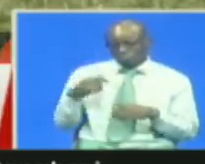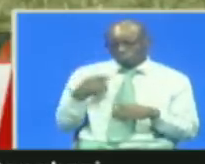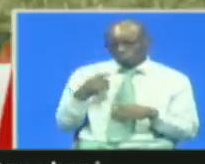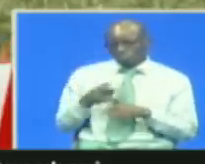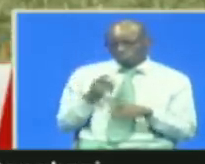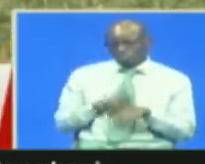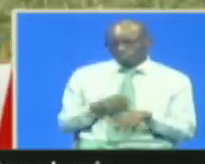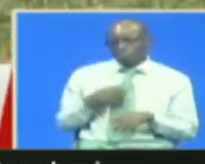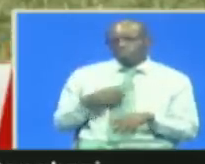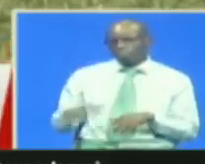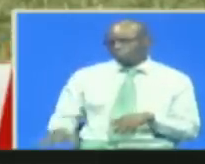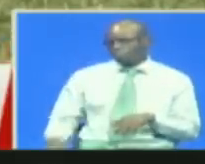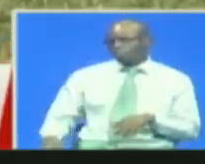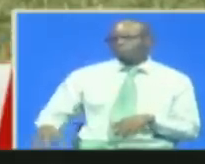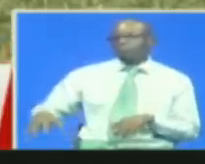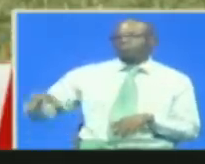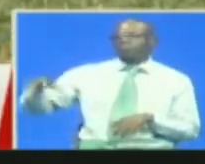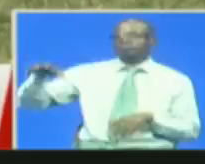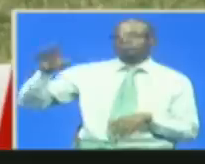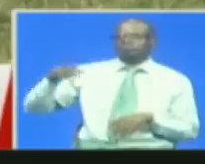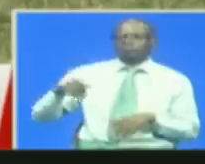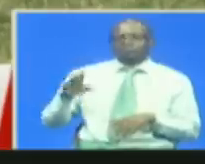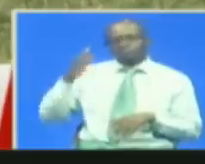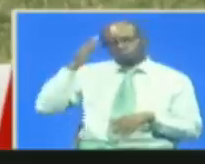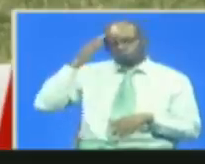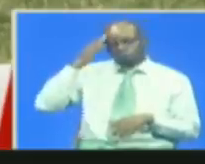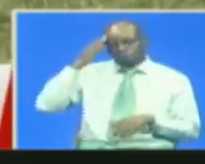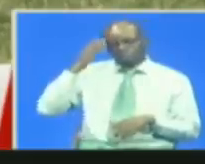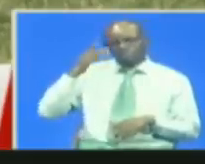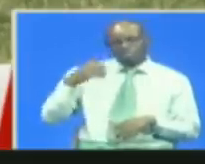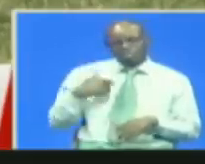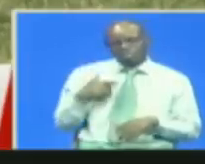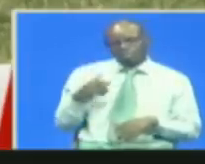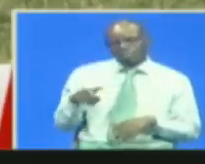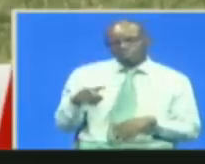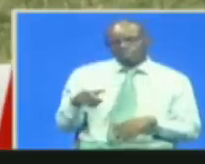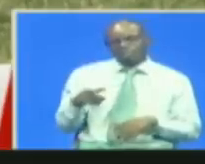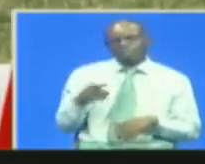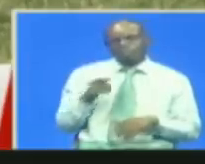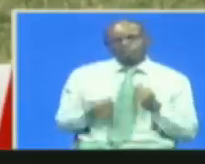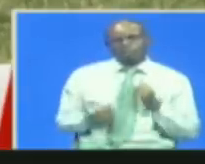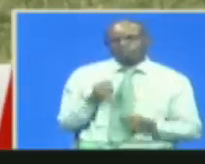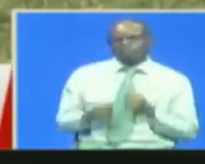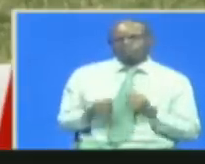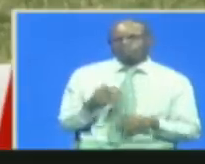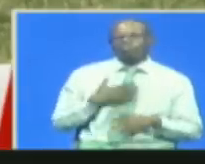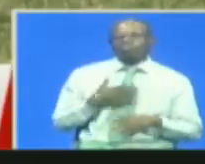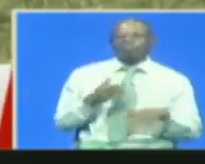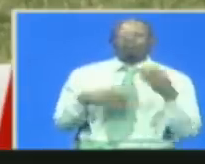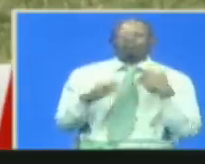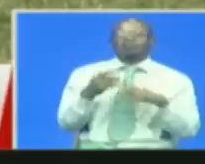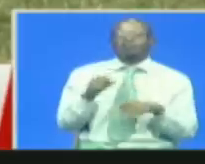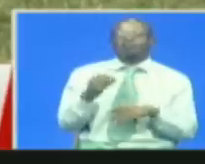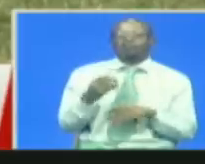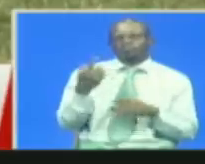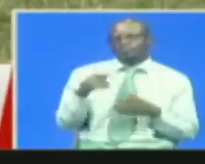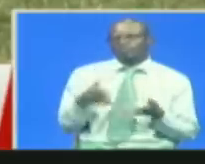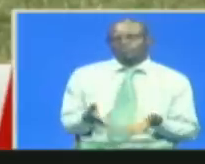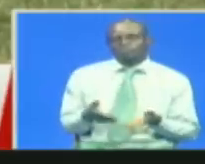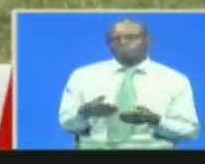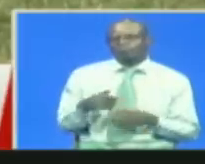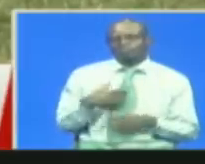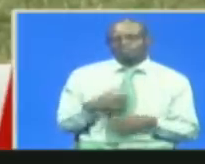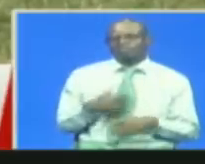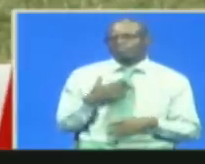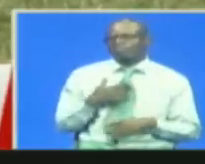kid, I just grew up knowing that this is my career now. So for now, I feel